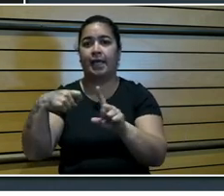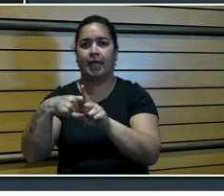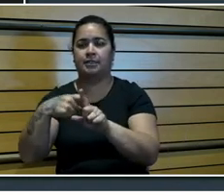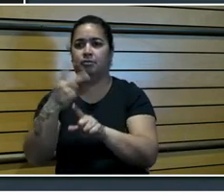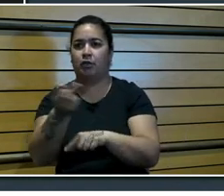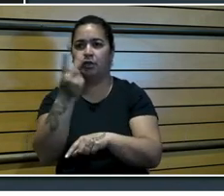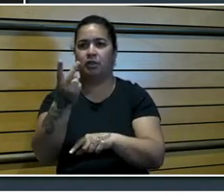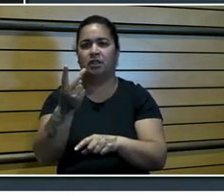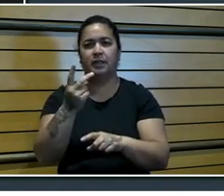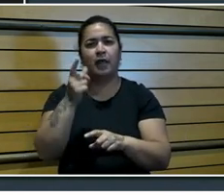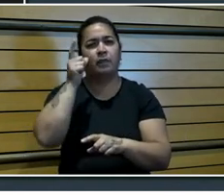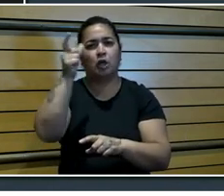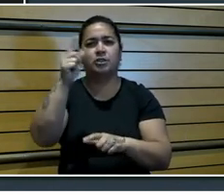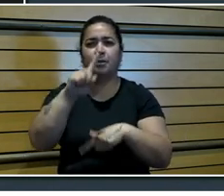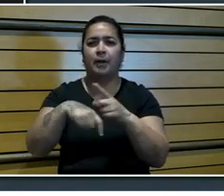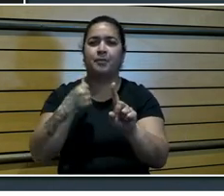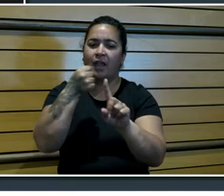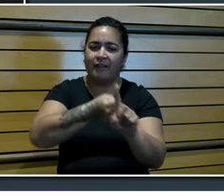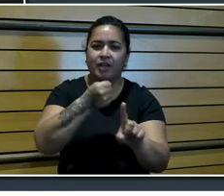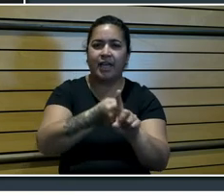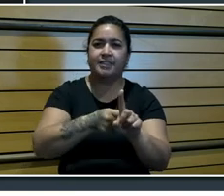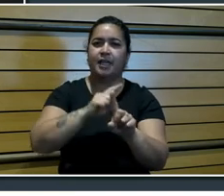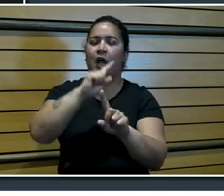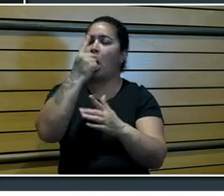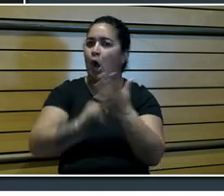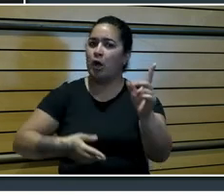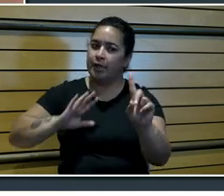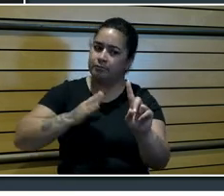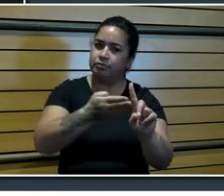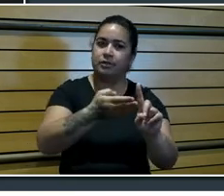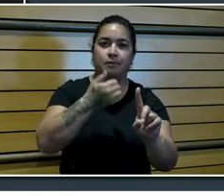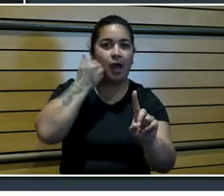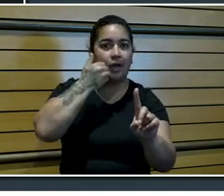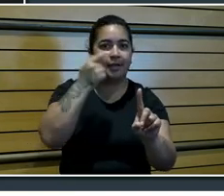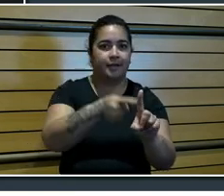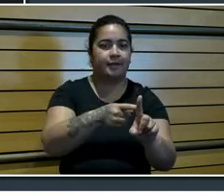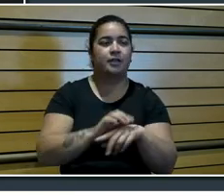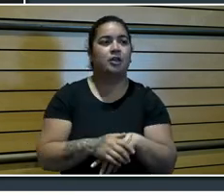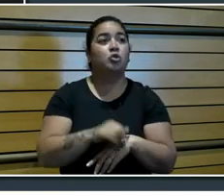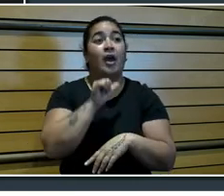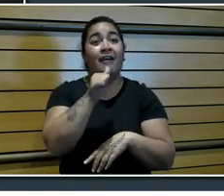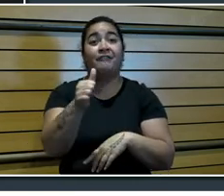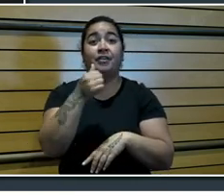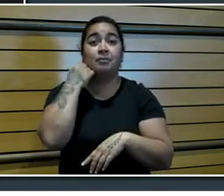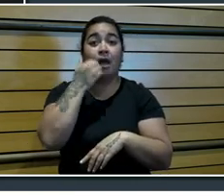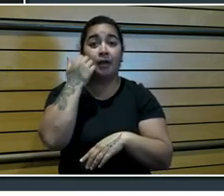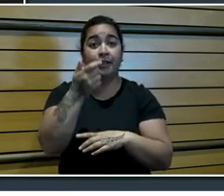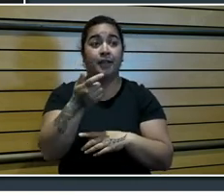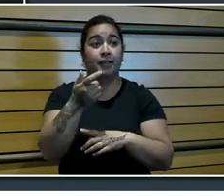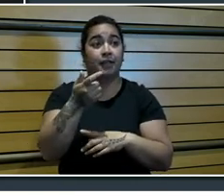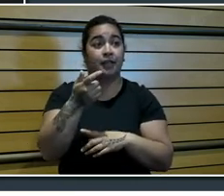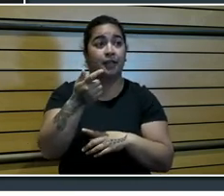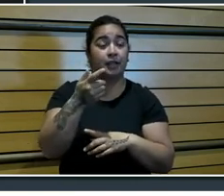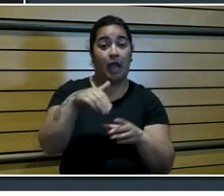of advocating solely for Māori. So those who are voted in on a Māori